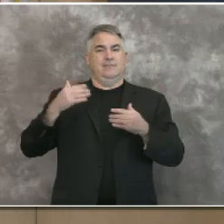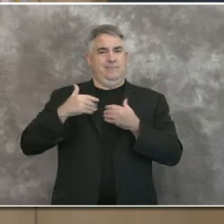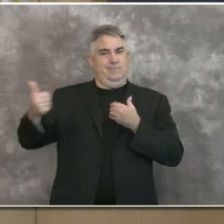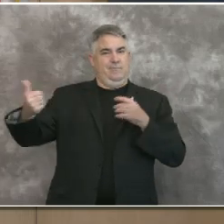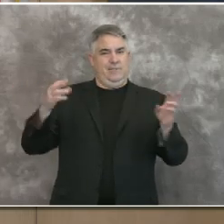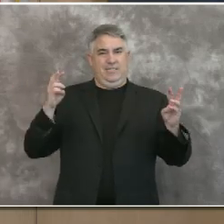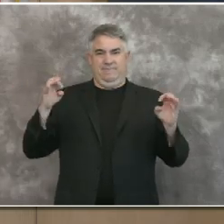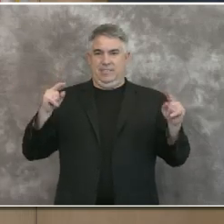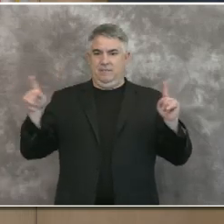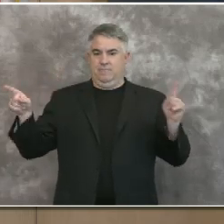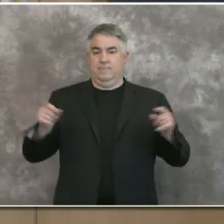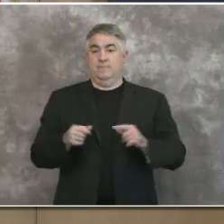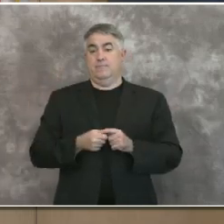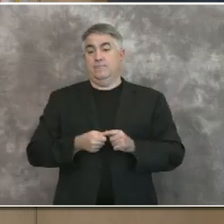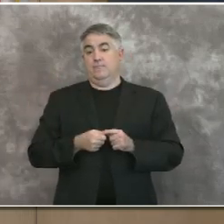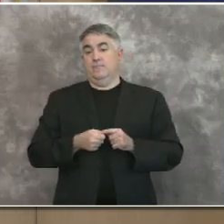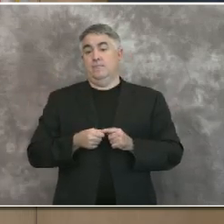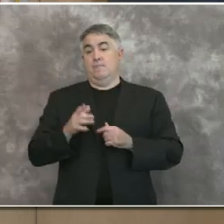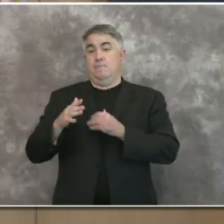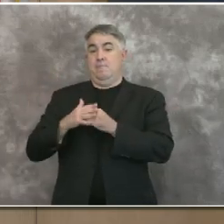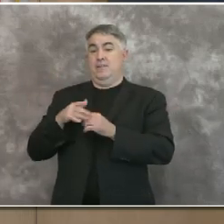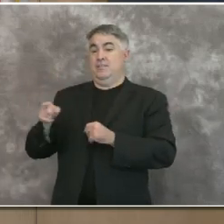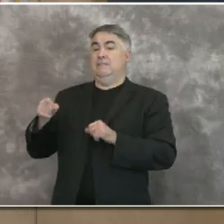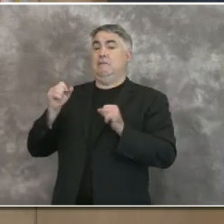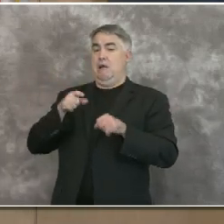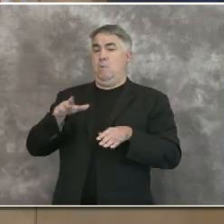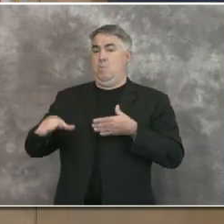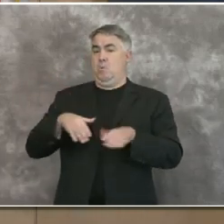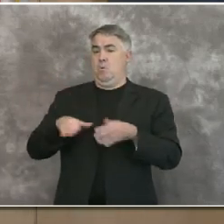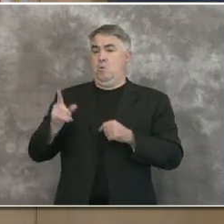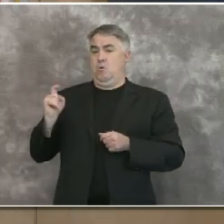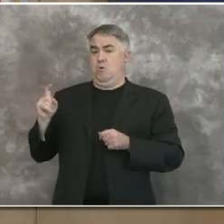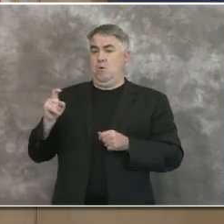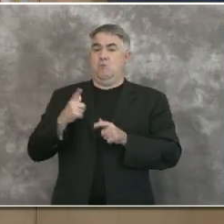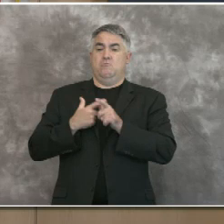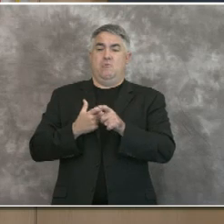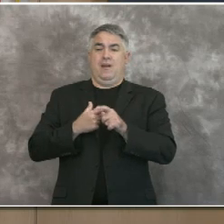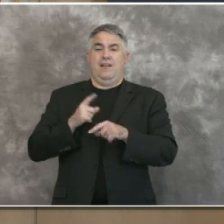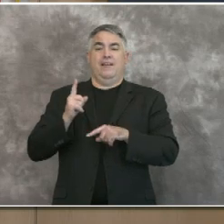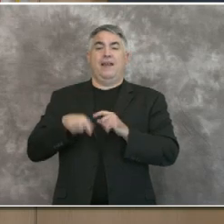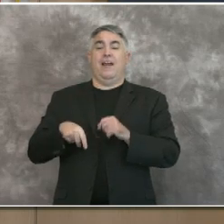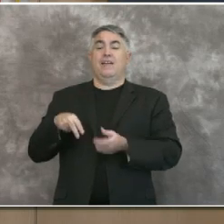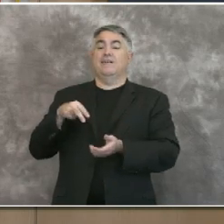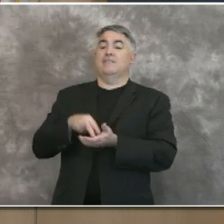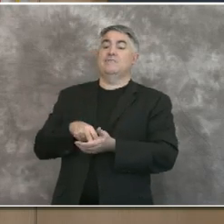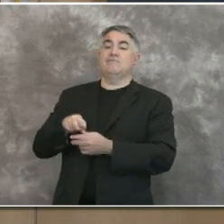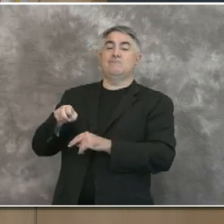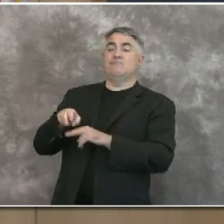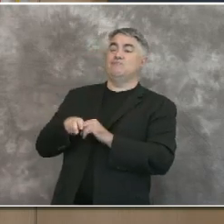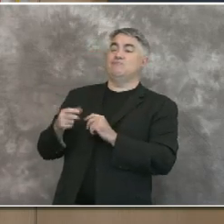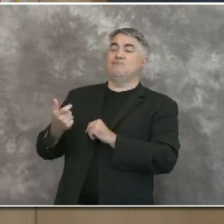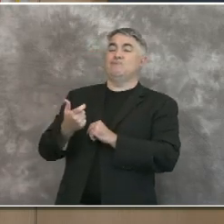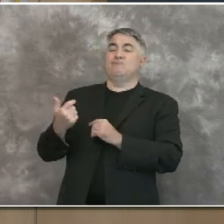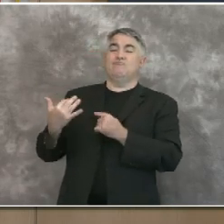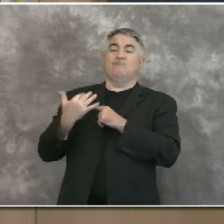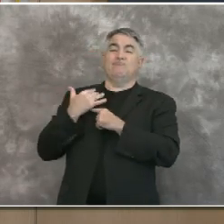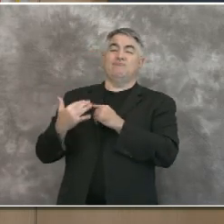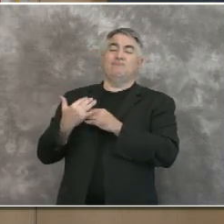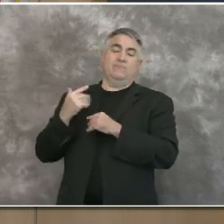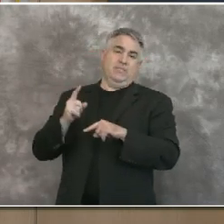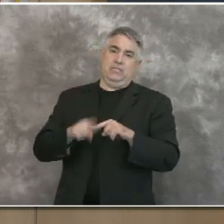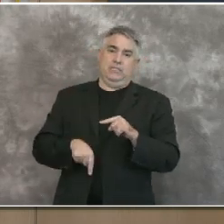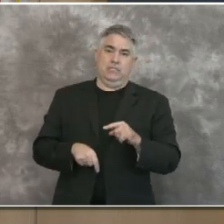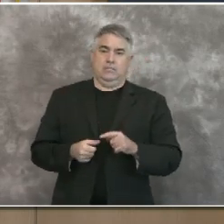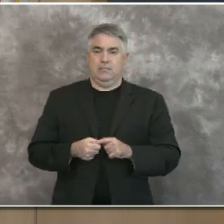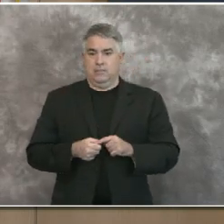important to note that on the beach you can walk or run. You cannot be stationary or sit down. If your local beach allows